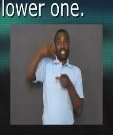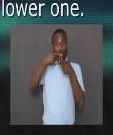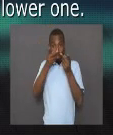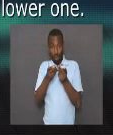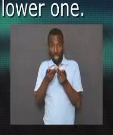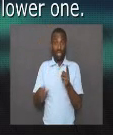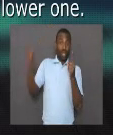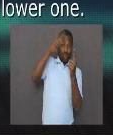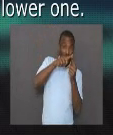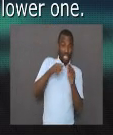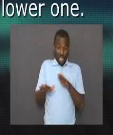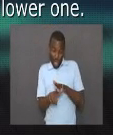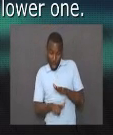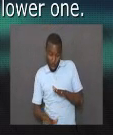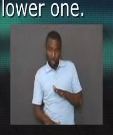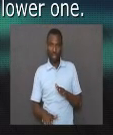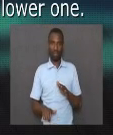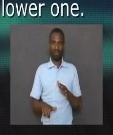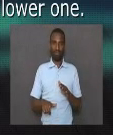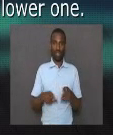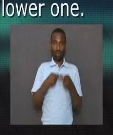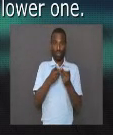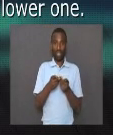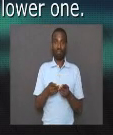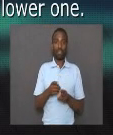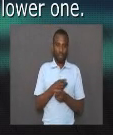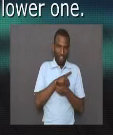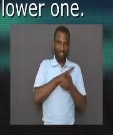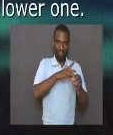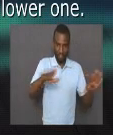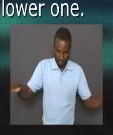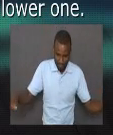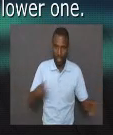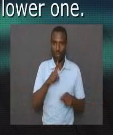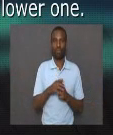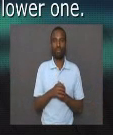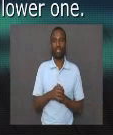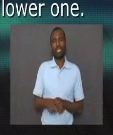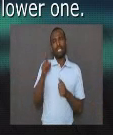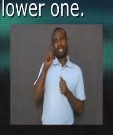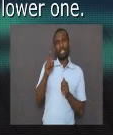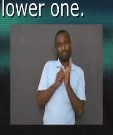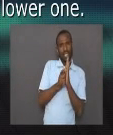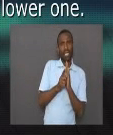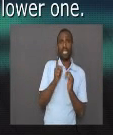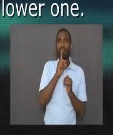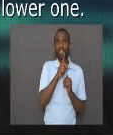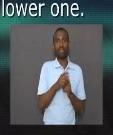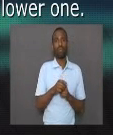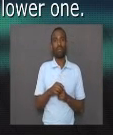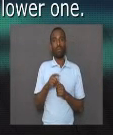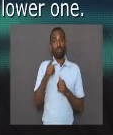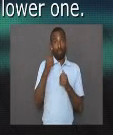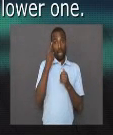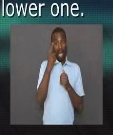high concentration to a lower one. An example of this could be the use